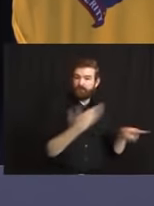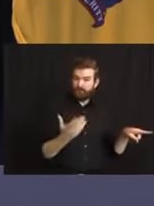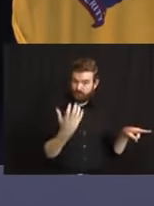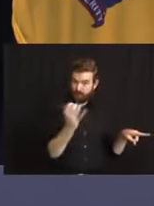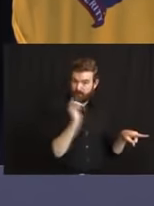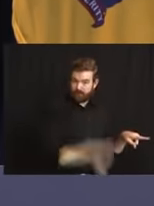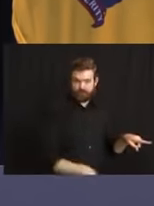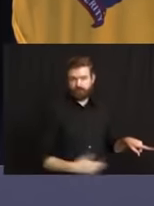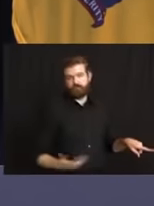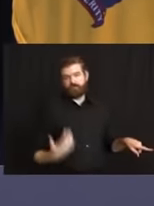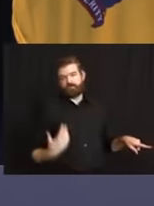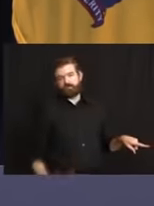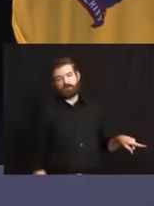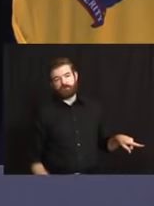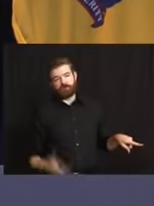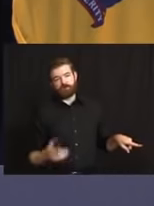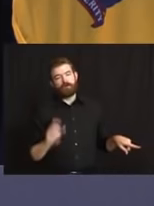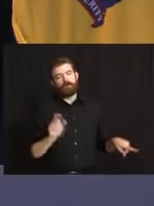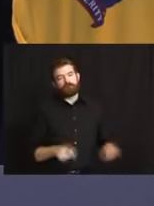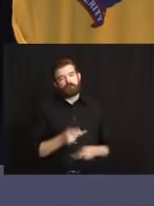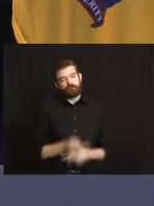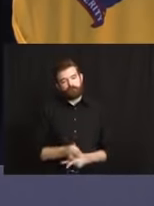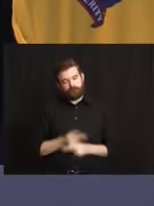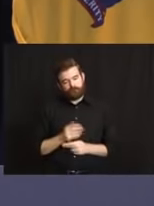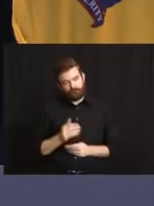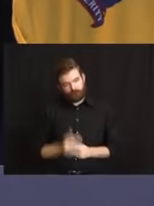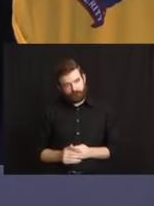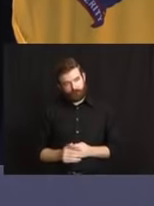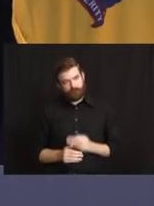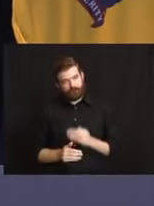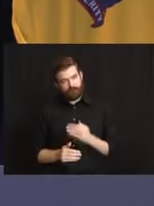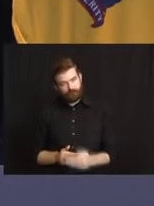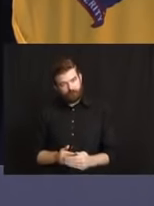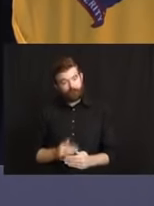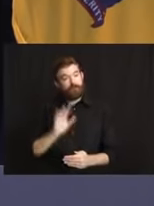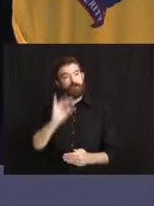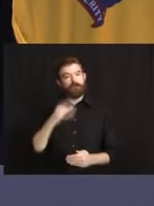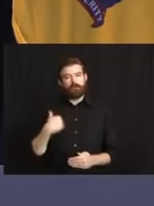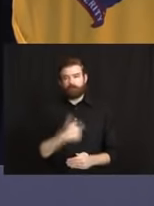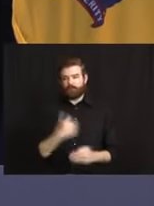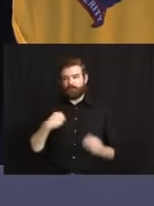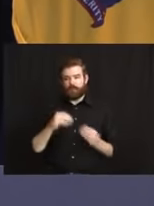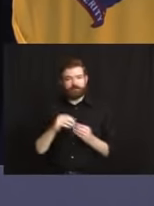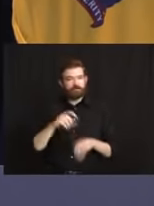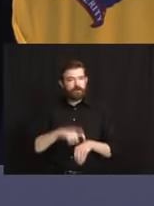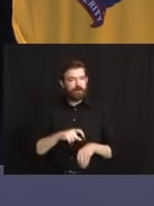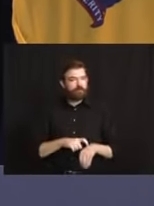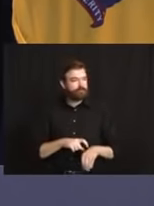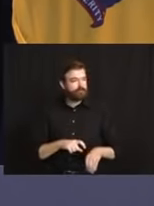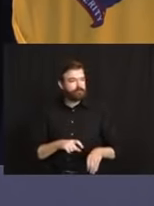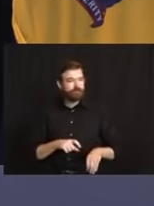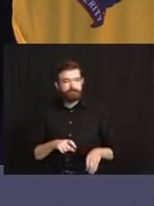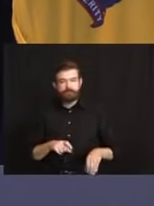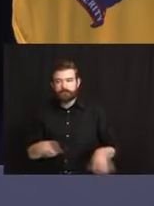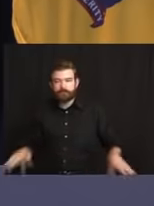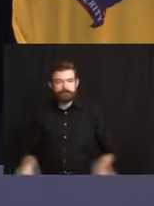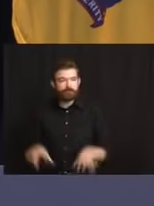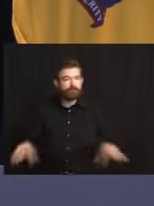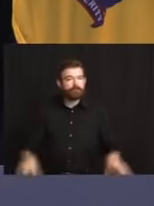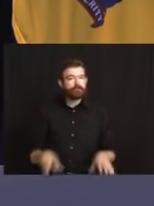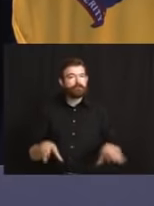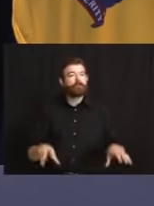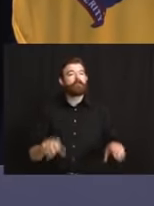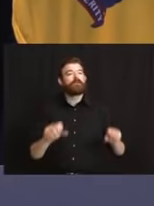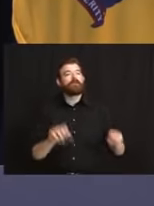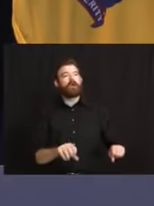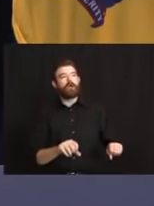on the clock is our friend right now. And being more cautious as opposed to less, just as being more aggressive as opposed to less